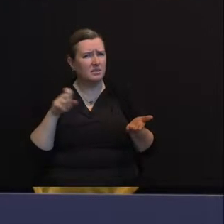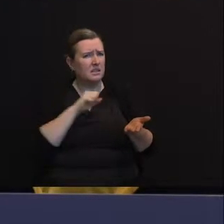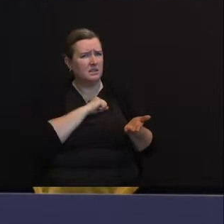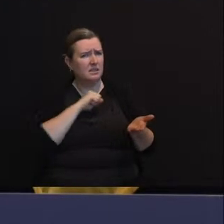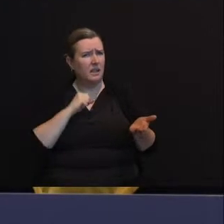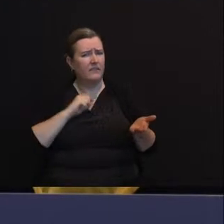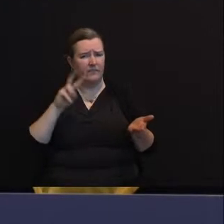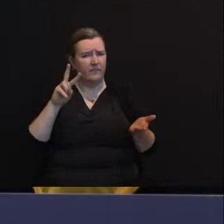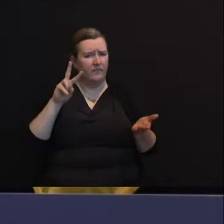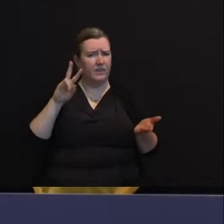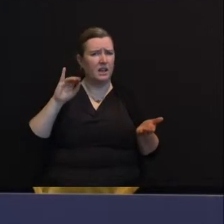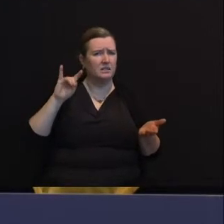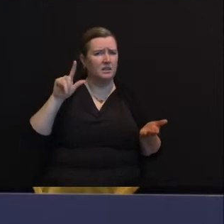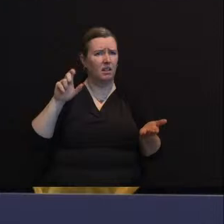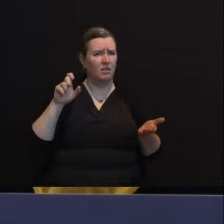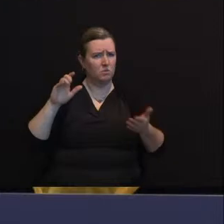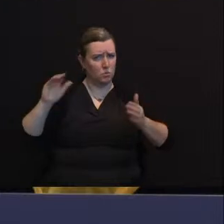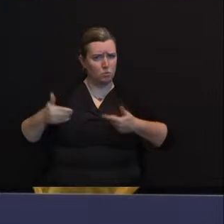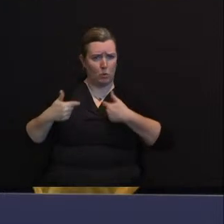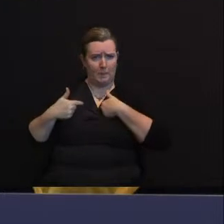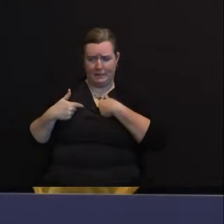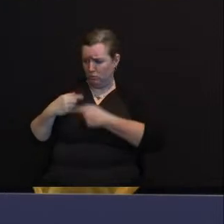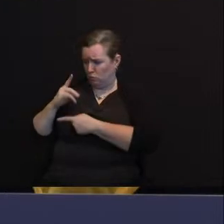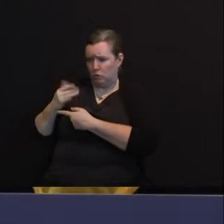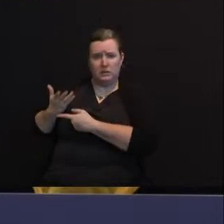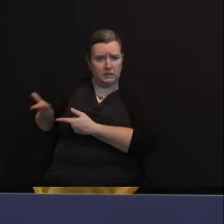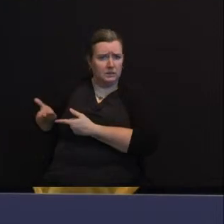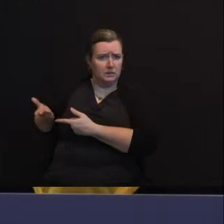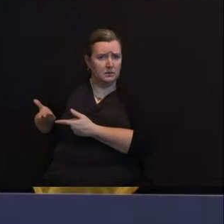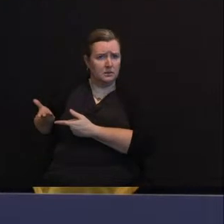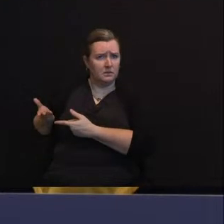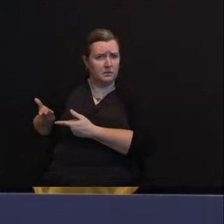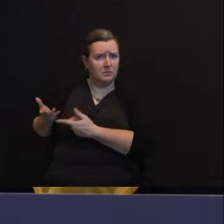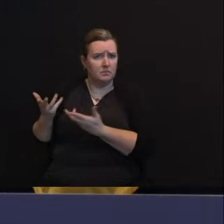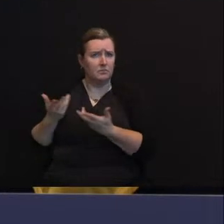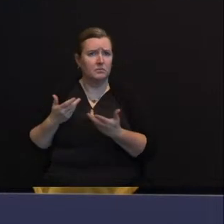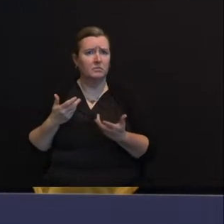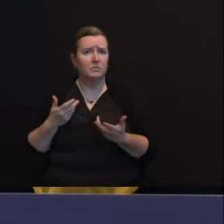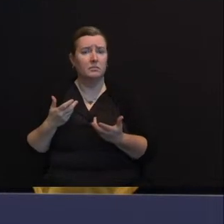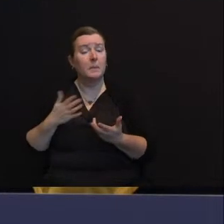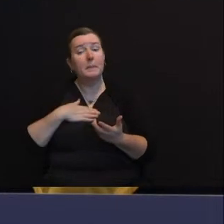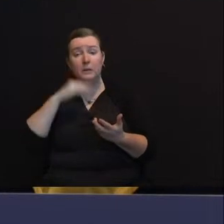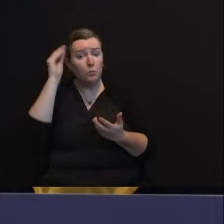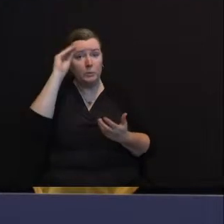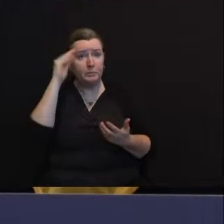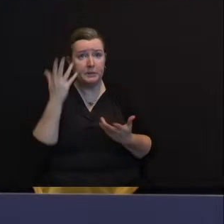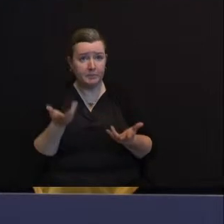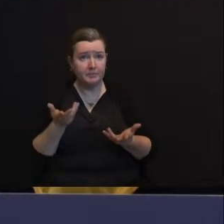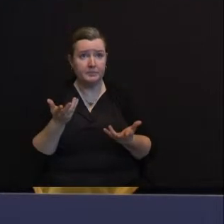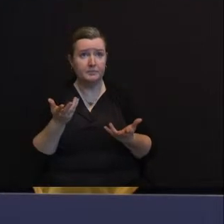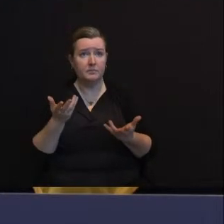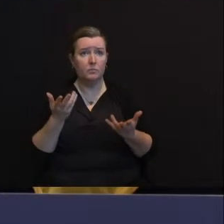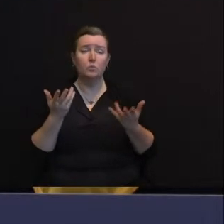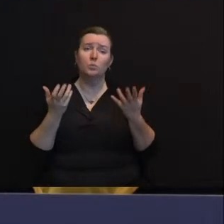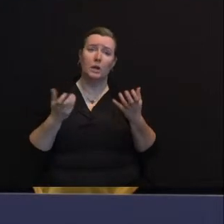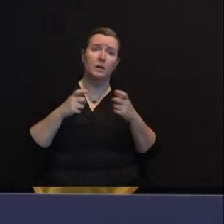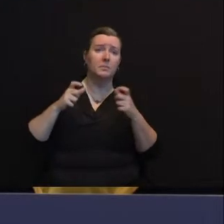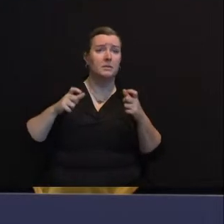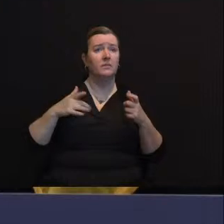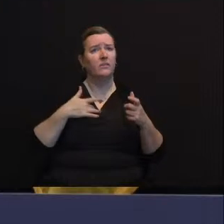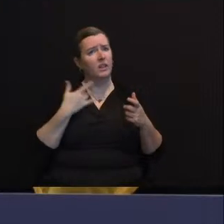are big fans of his. I'm personally of the opinion I'd like folks to be convinced that this is